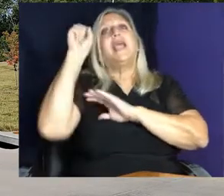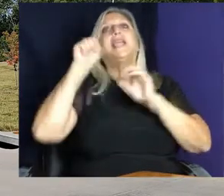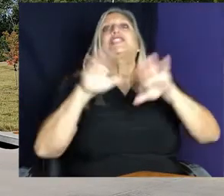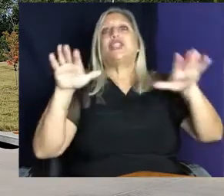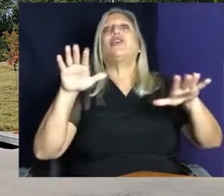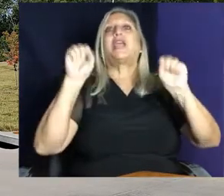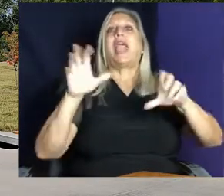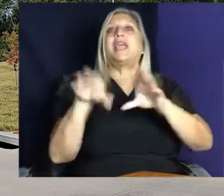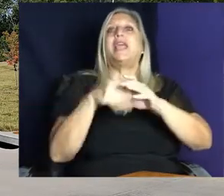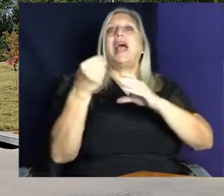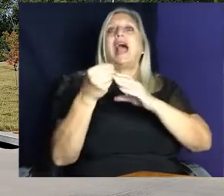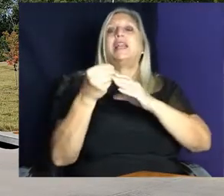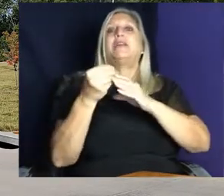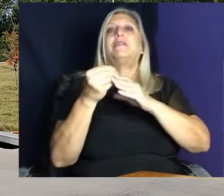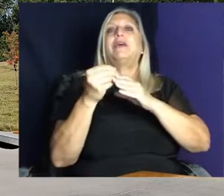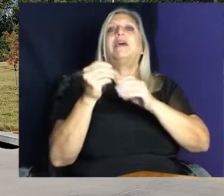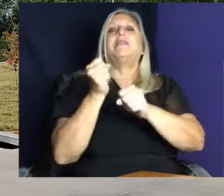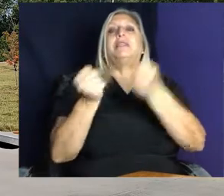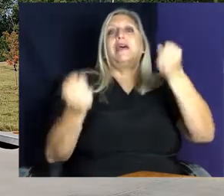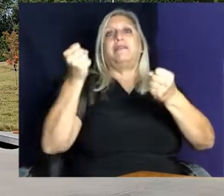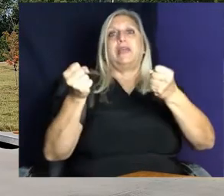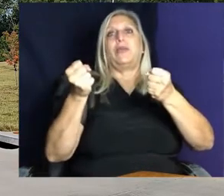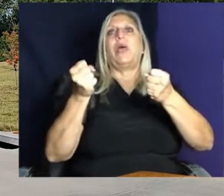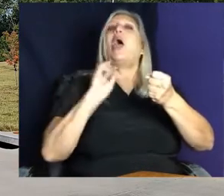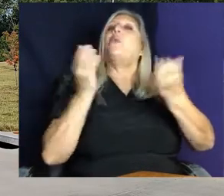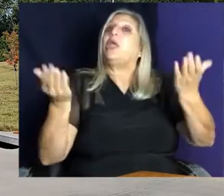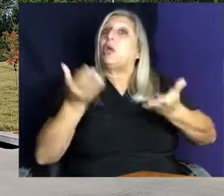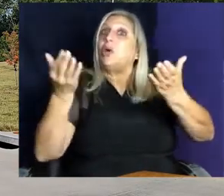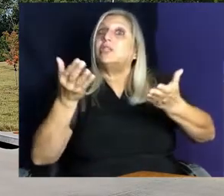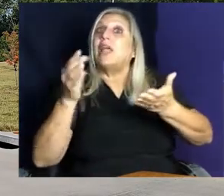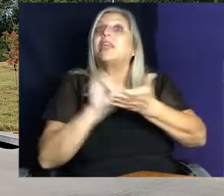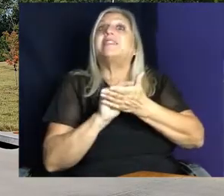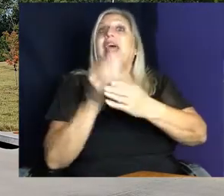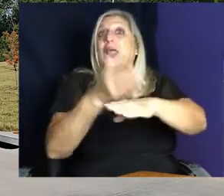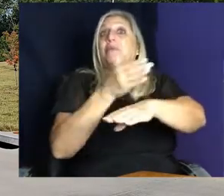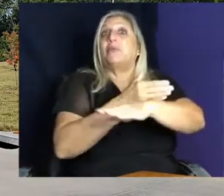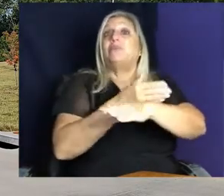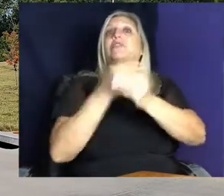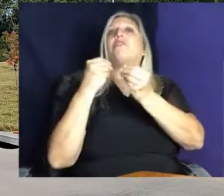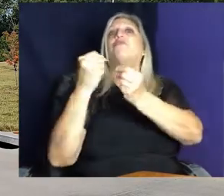his children can get out of the vehicle, and we encourage that because it improves the flow of traffic.